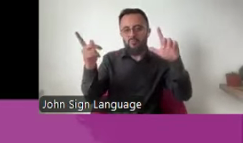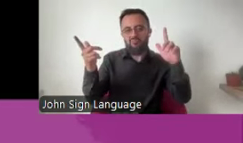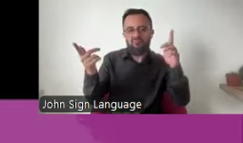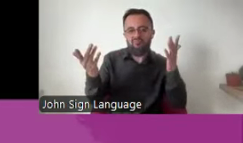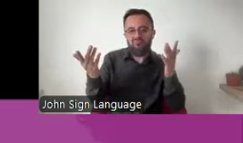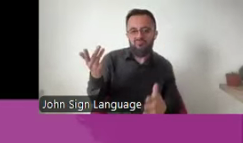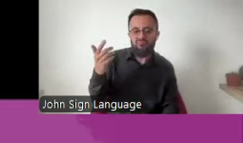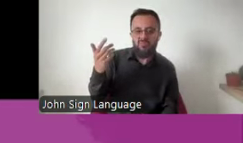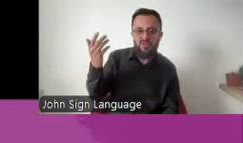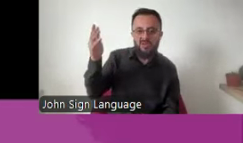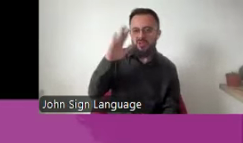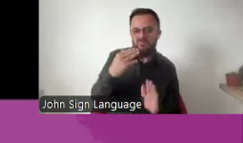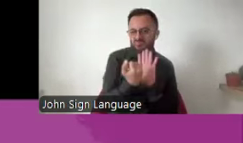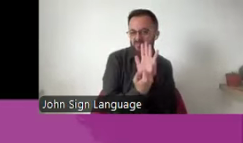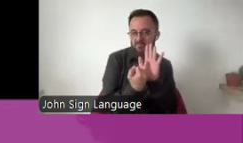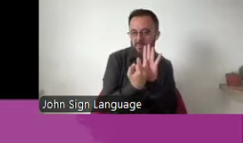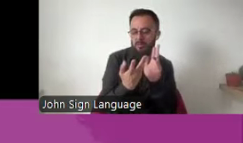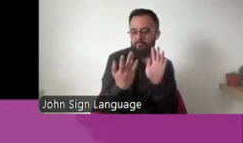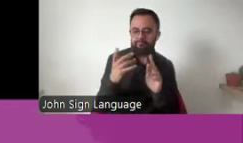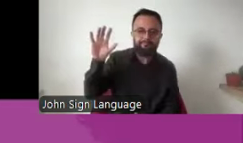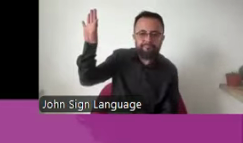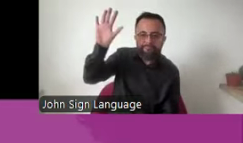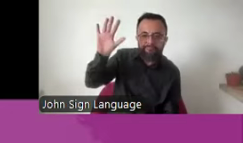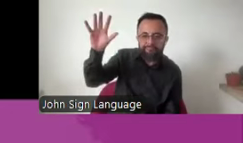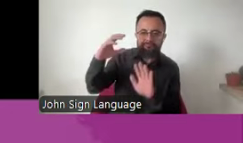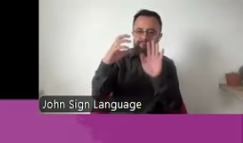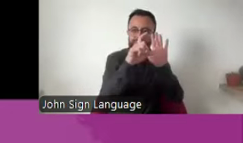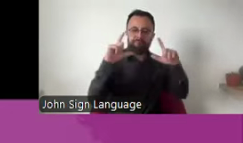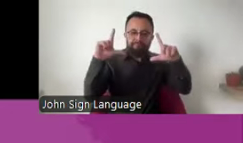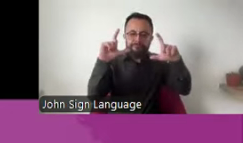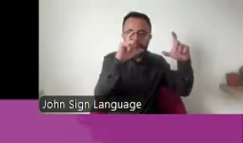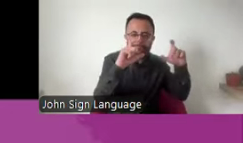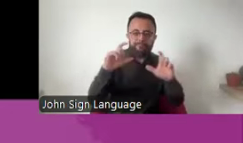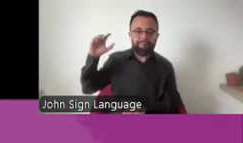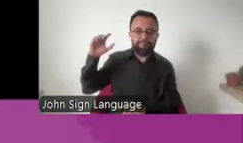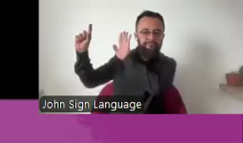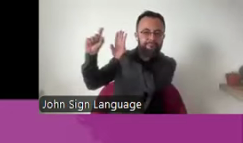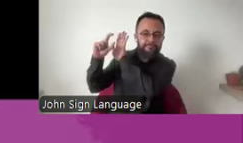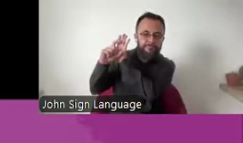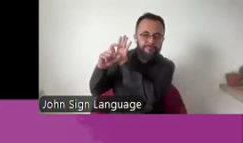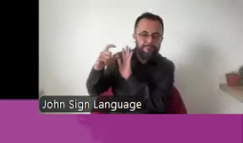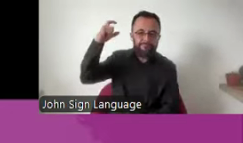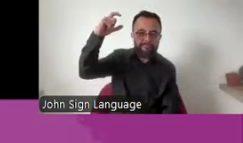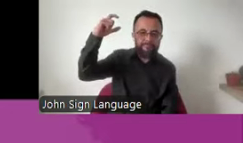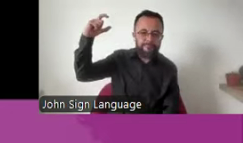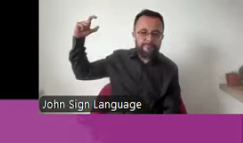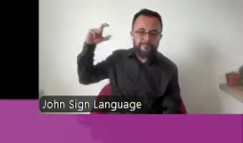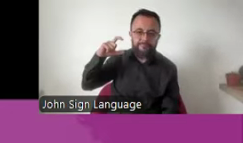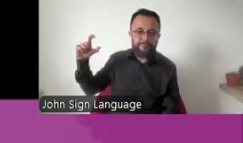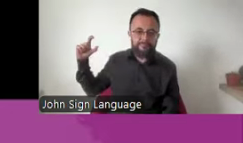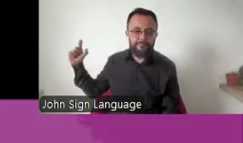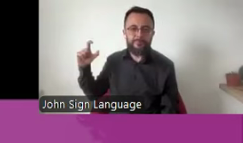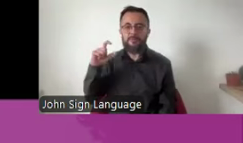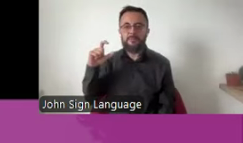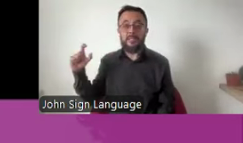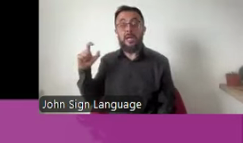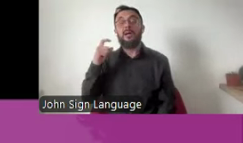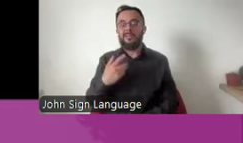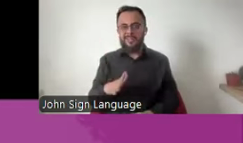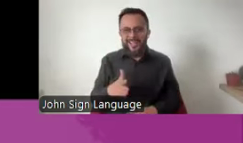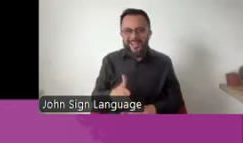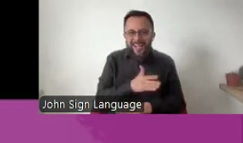is pictures that were taken from the work of the implementation of the Guide for Action in Côte d'Ivoire.